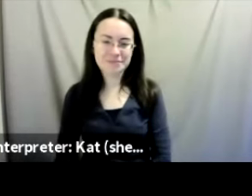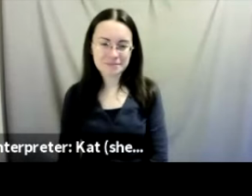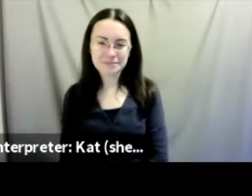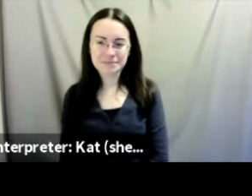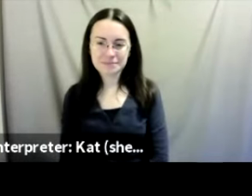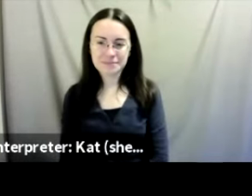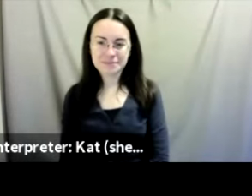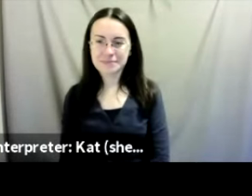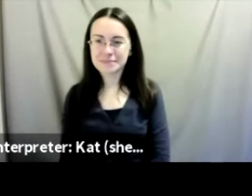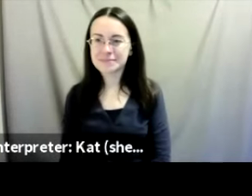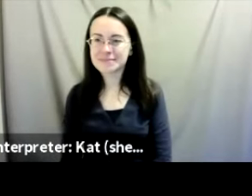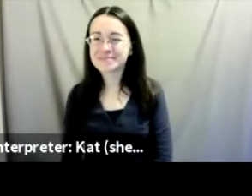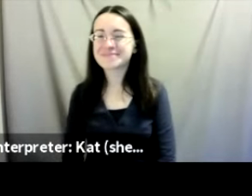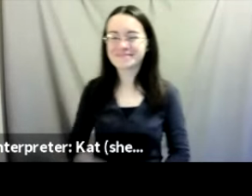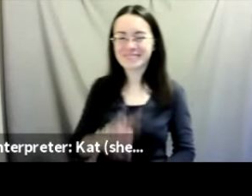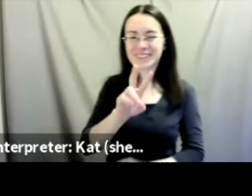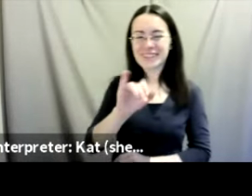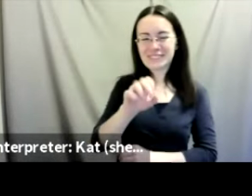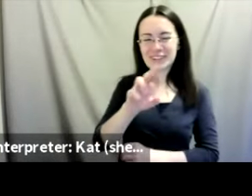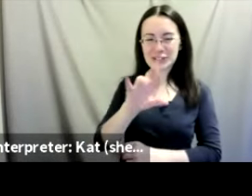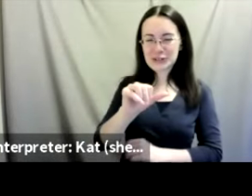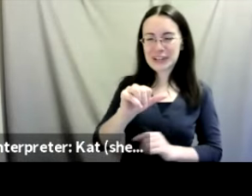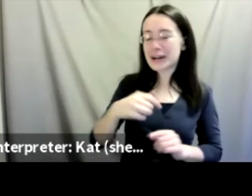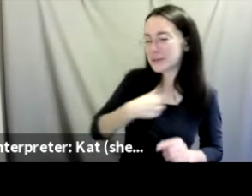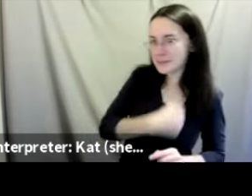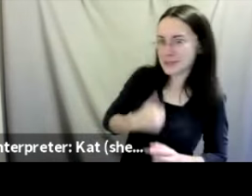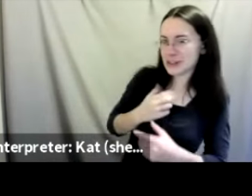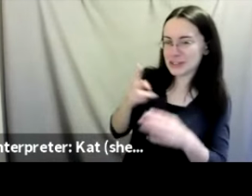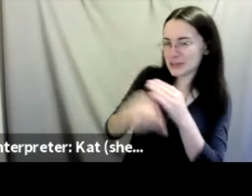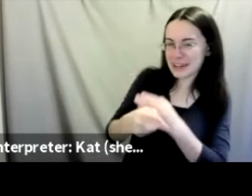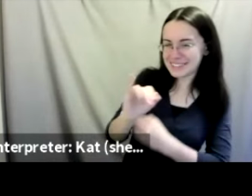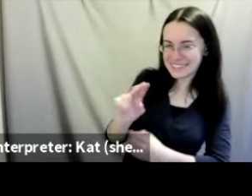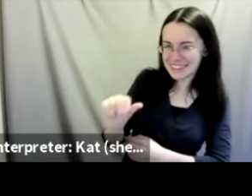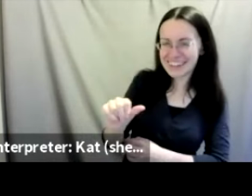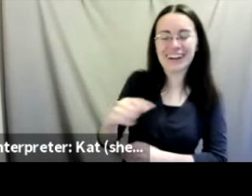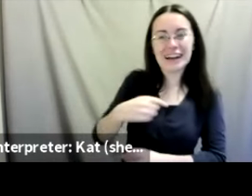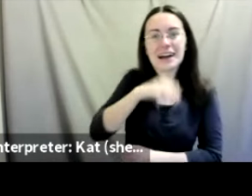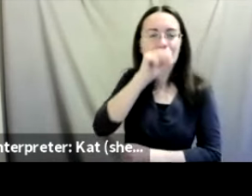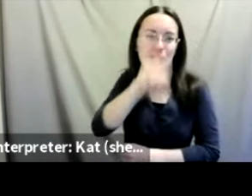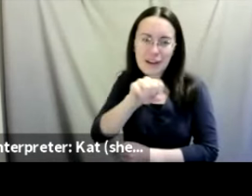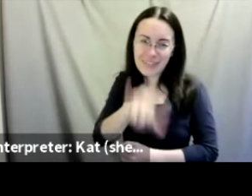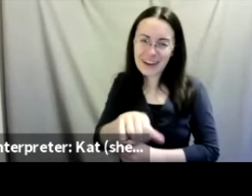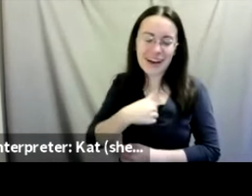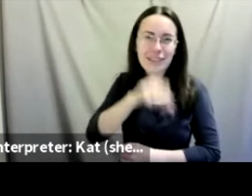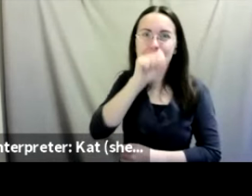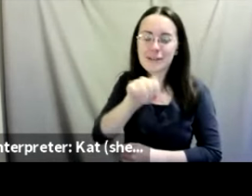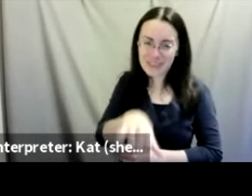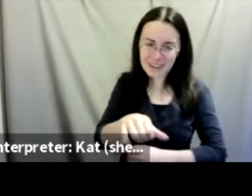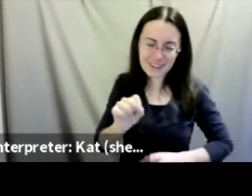That's really cool. I love that. Sorry, Jenna, I didn't mean to interrupt, but I just want to say I love that.